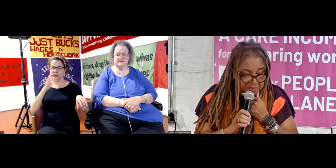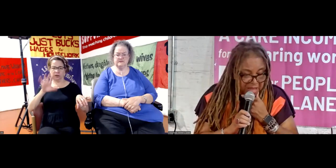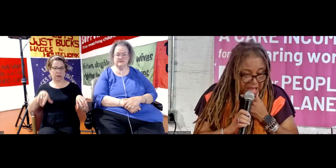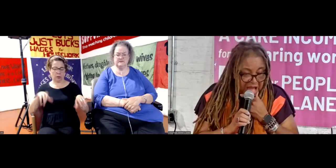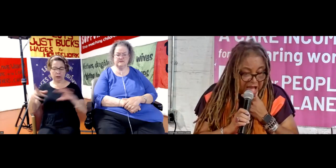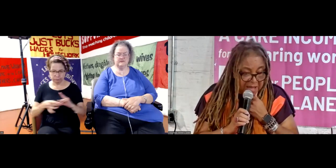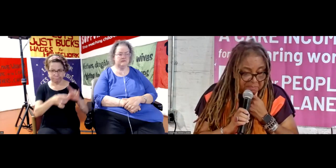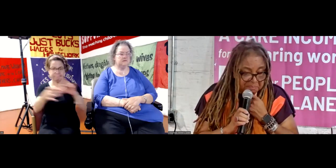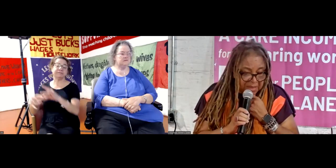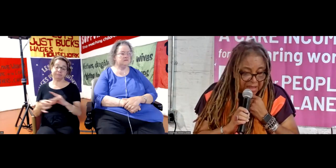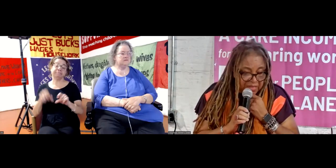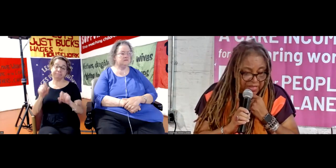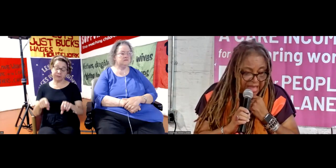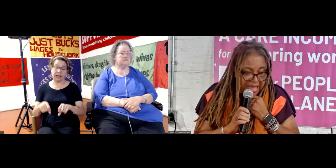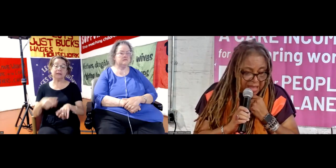other.